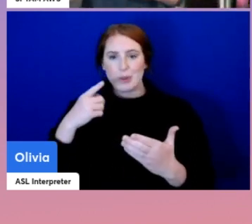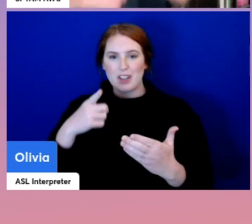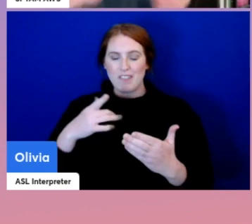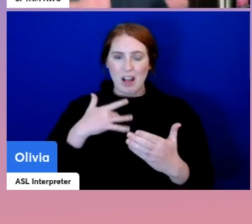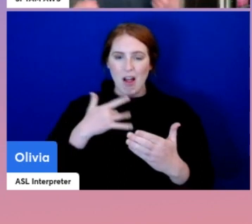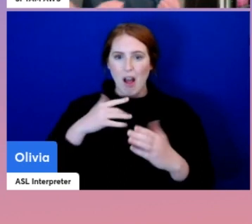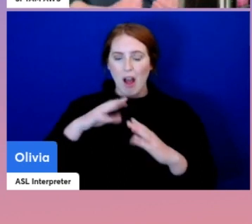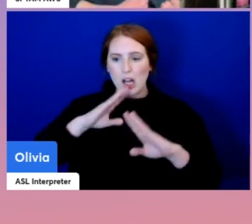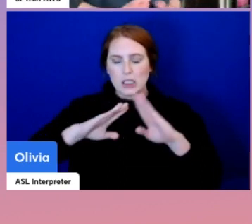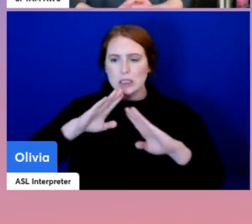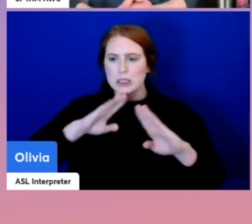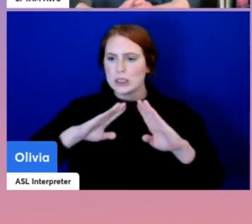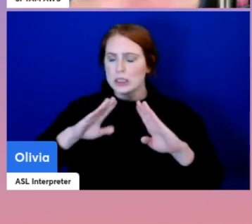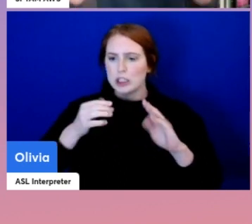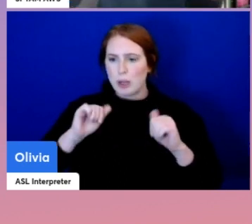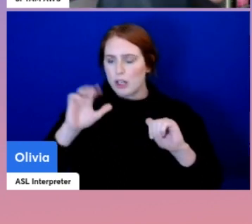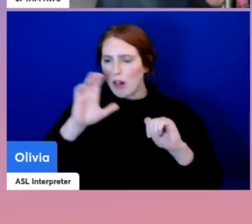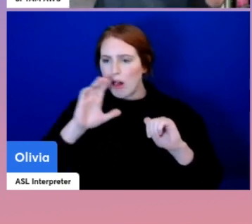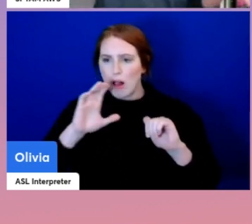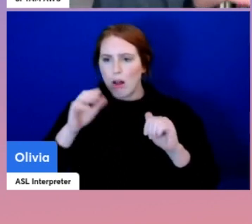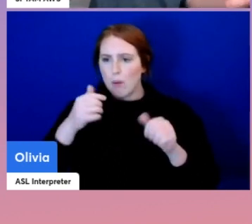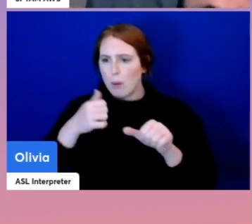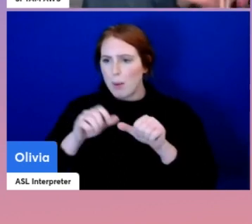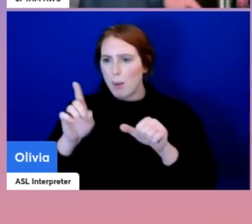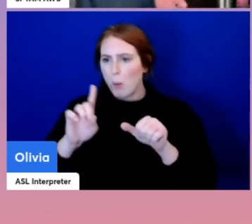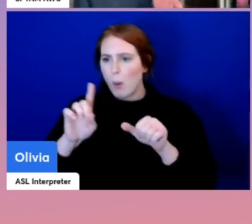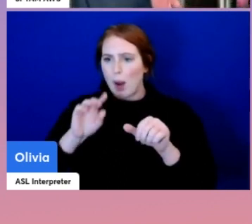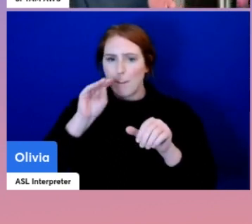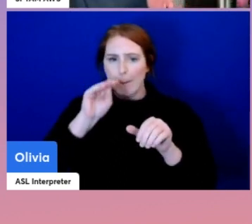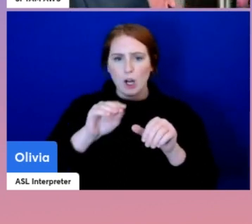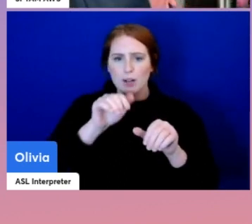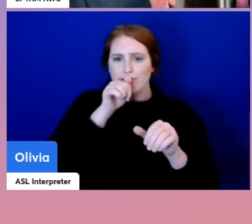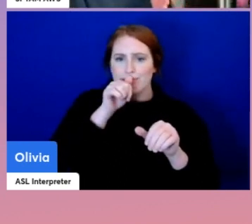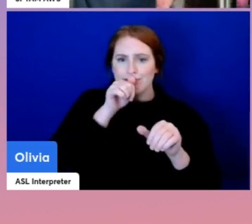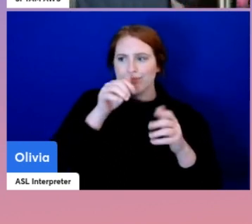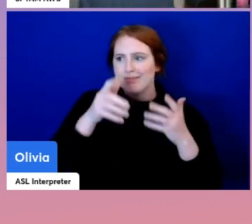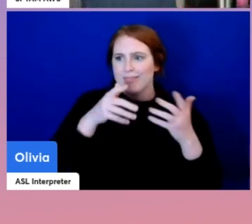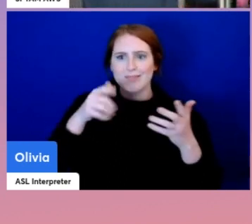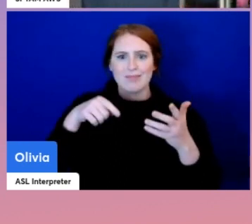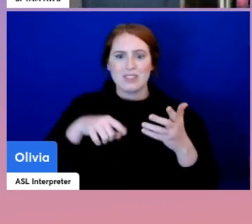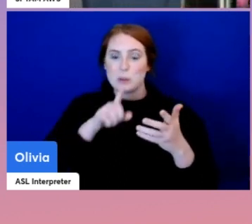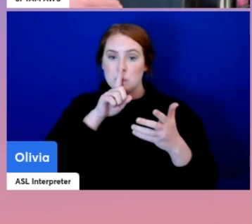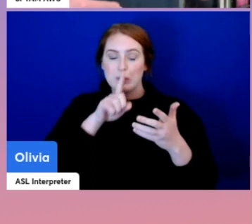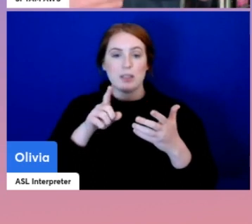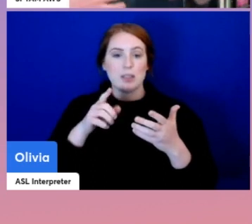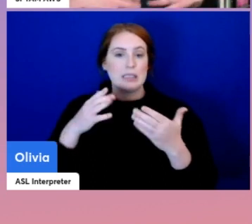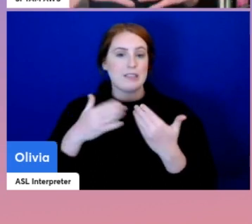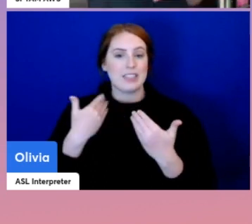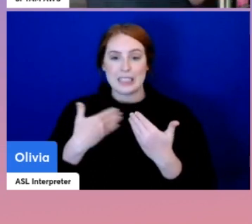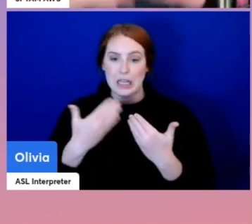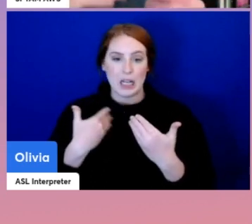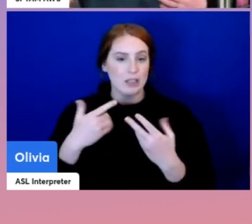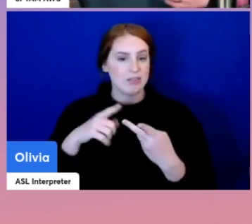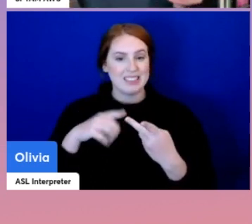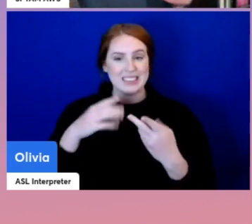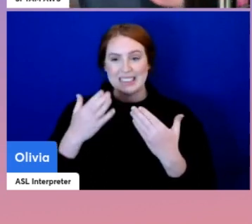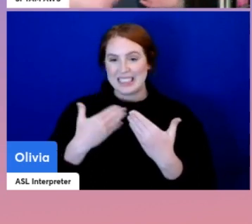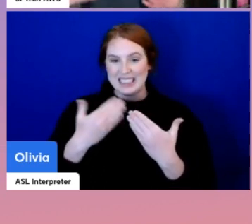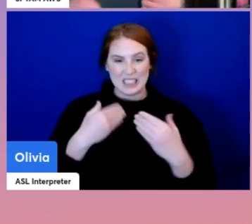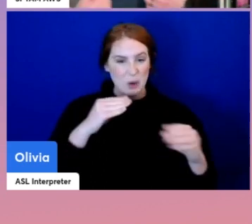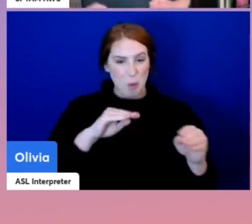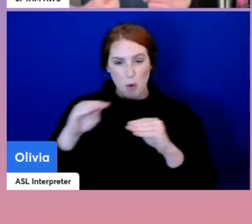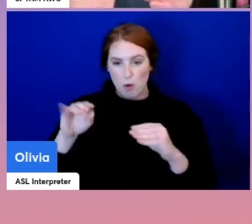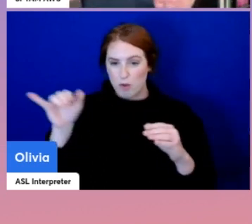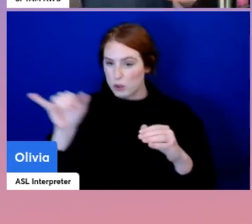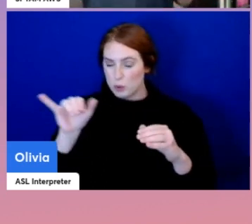like where you put a secret or what have you. So this makes it very convenient. This makes these very portable, and especially gives us a